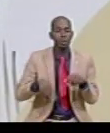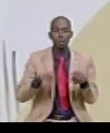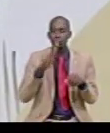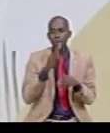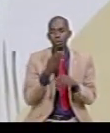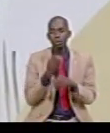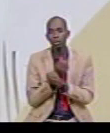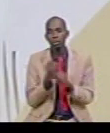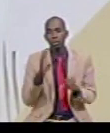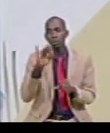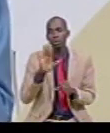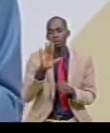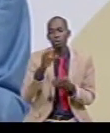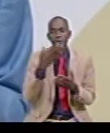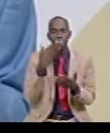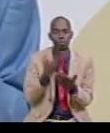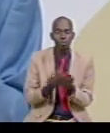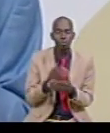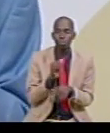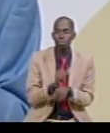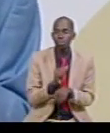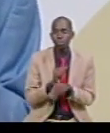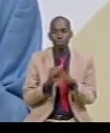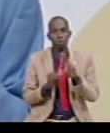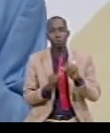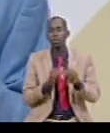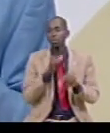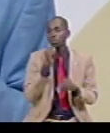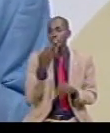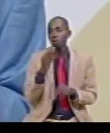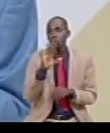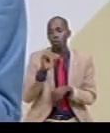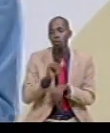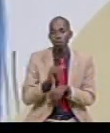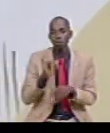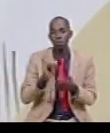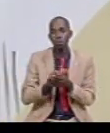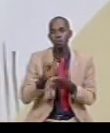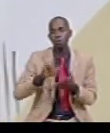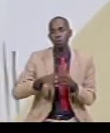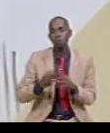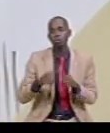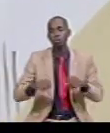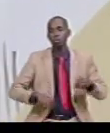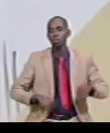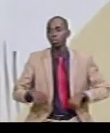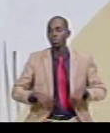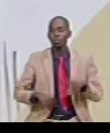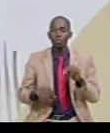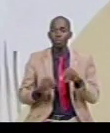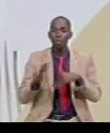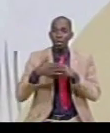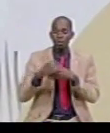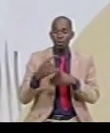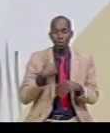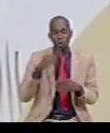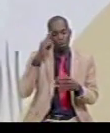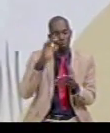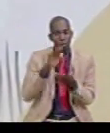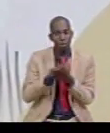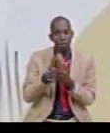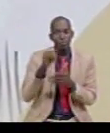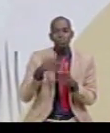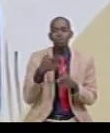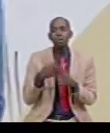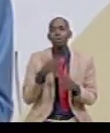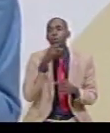lest any man should boast. And after you believe, you receive, then you are empowered. You become a new creature. All things pass away, all things become new.